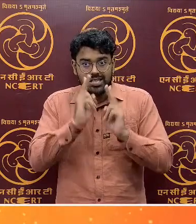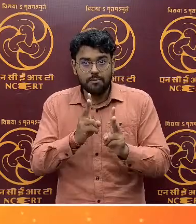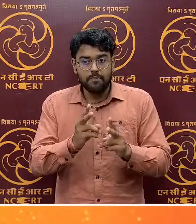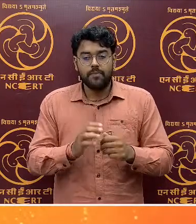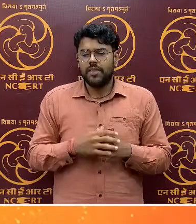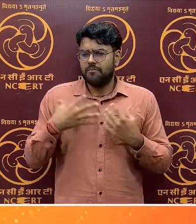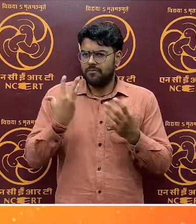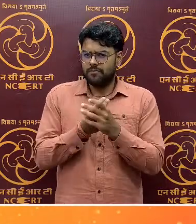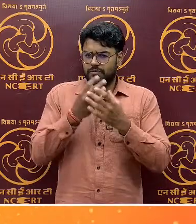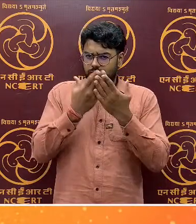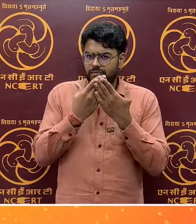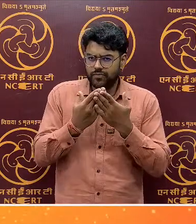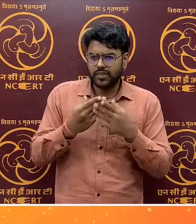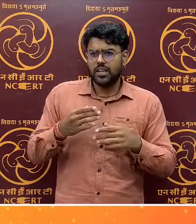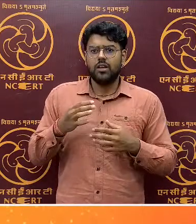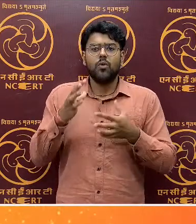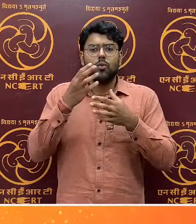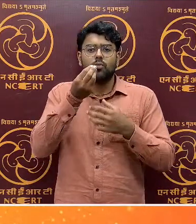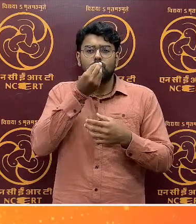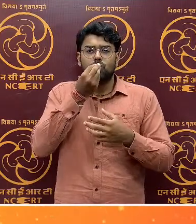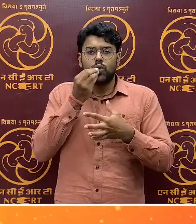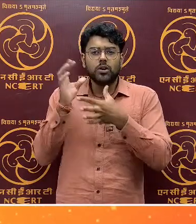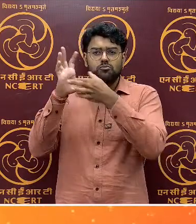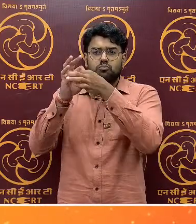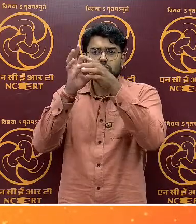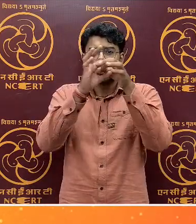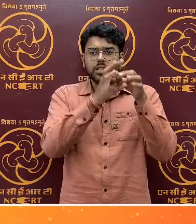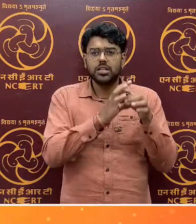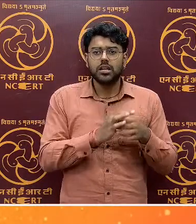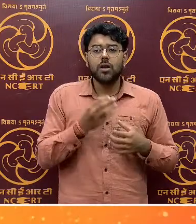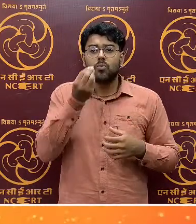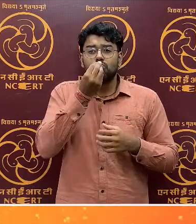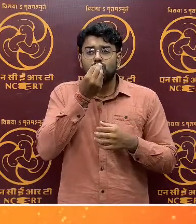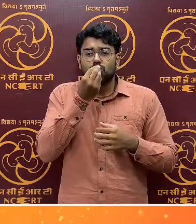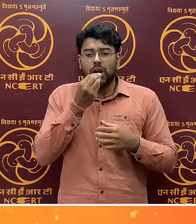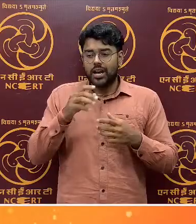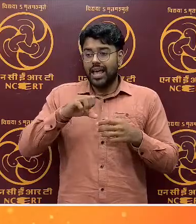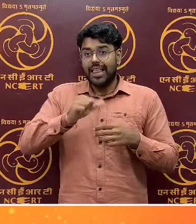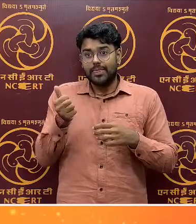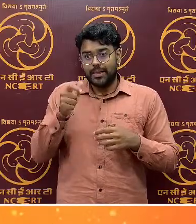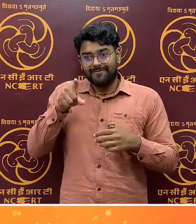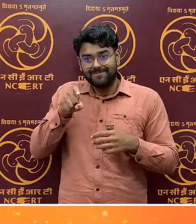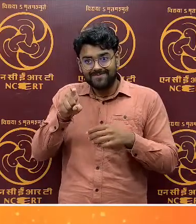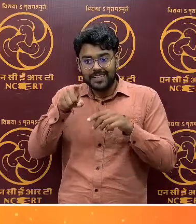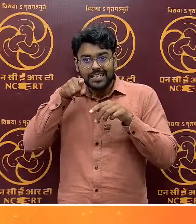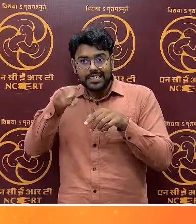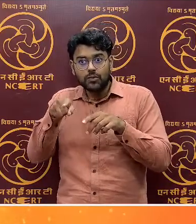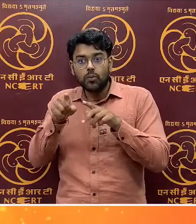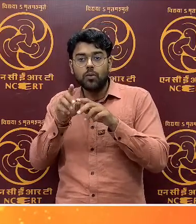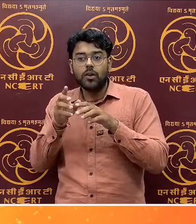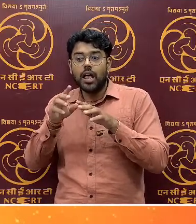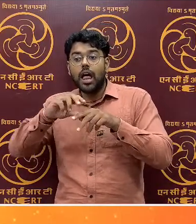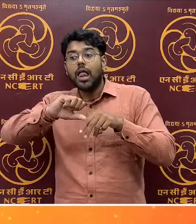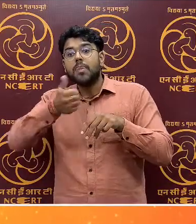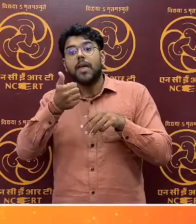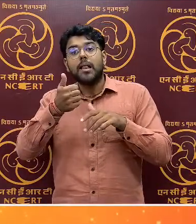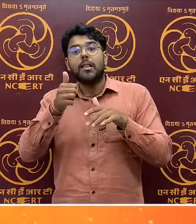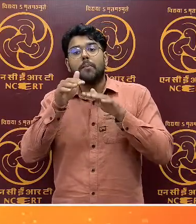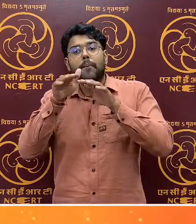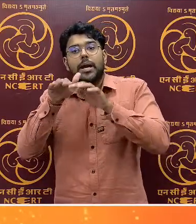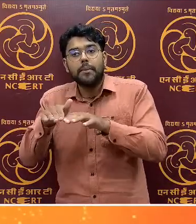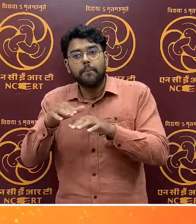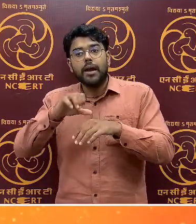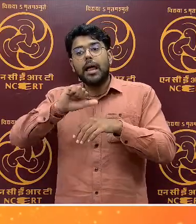seen, we have studied about food chain. Now what happens in food chain? Every other organism depend on the other organism